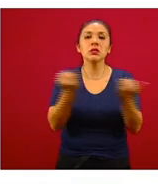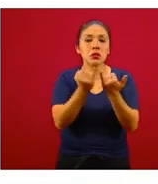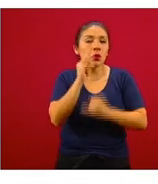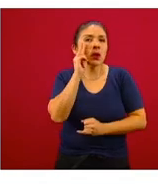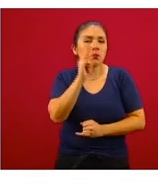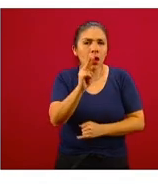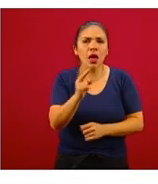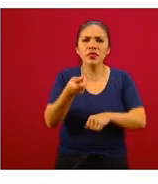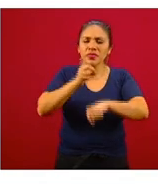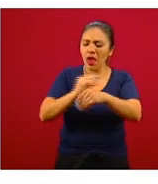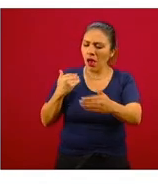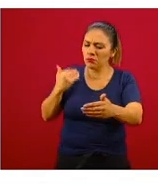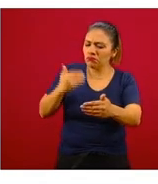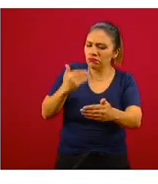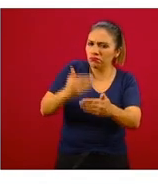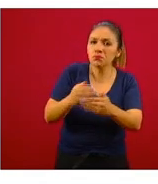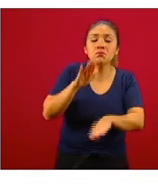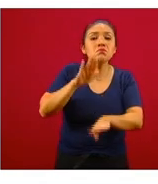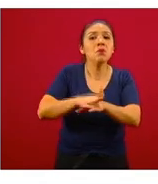is